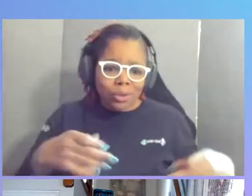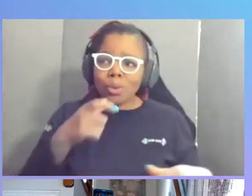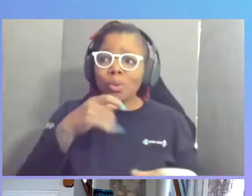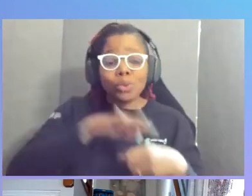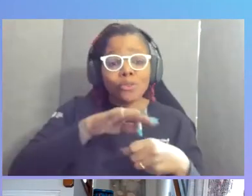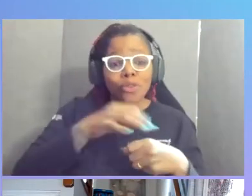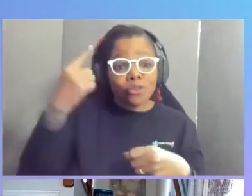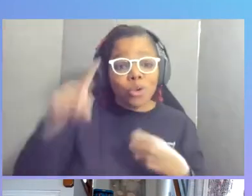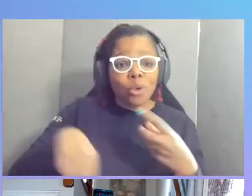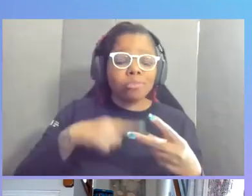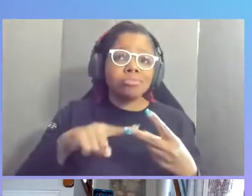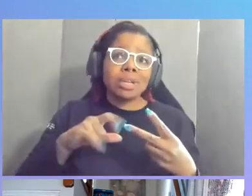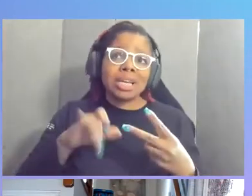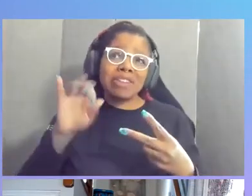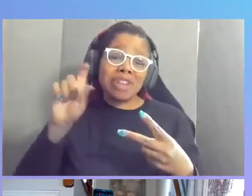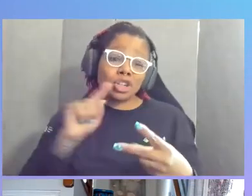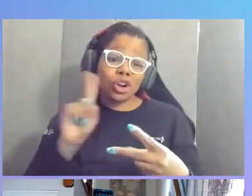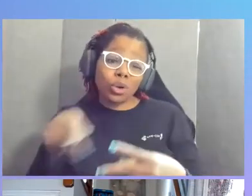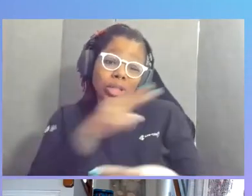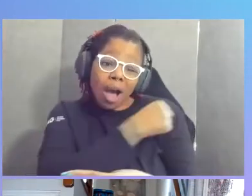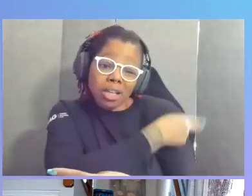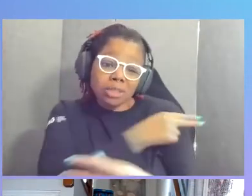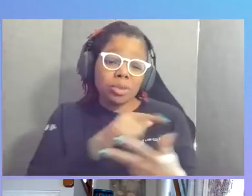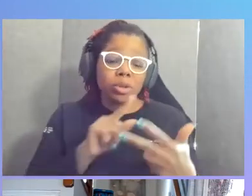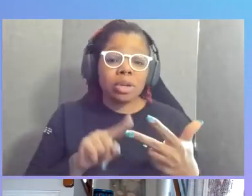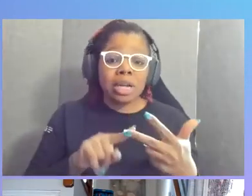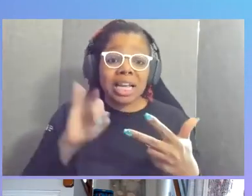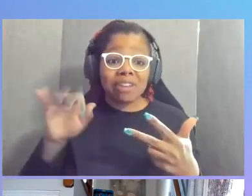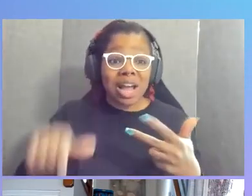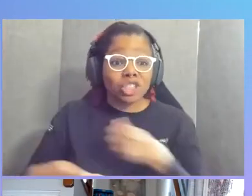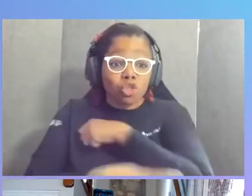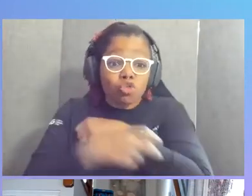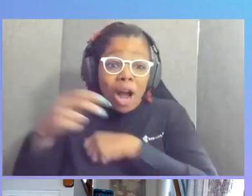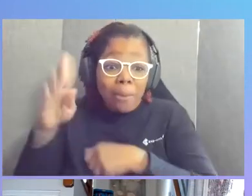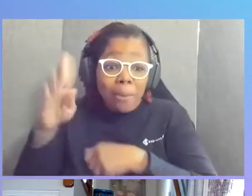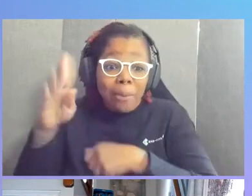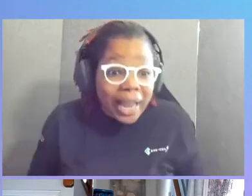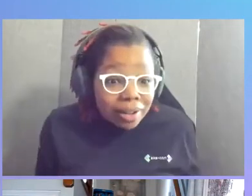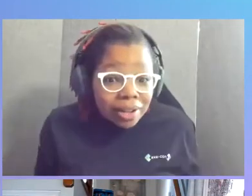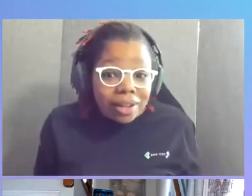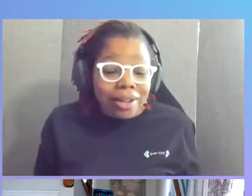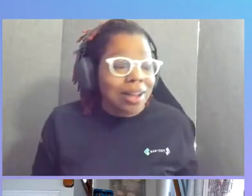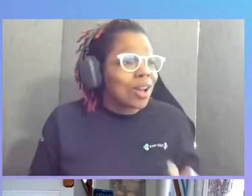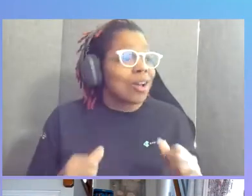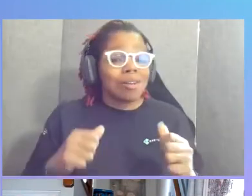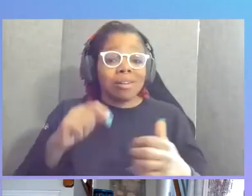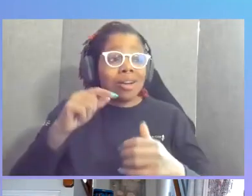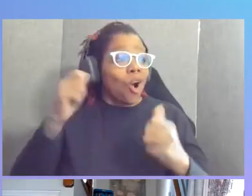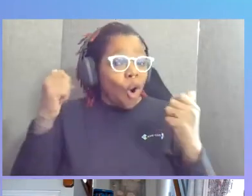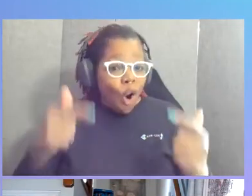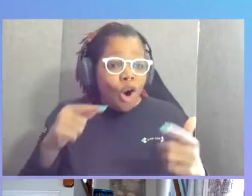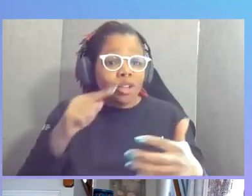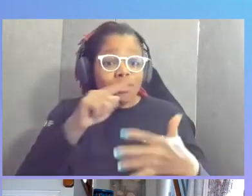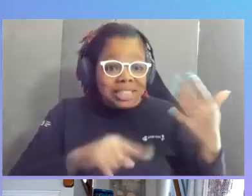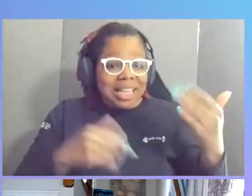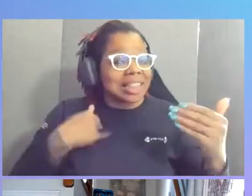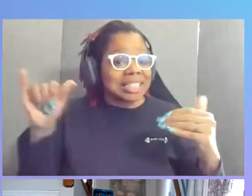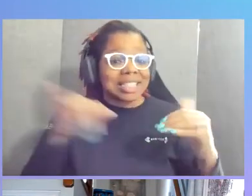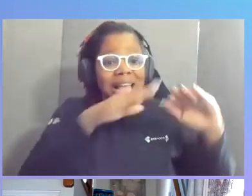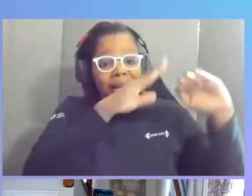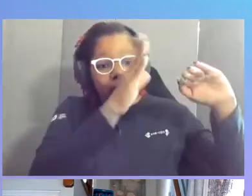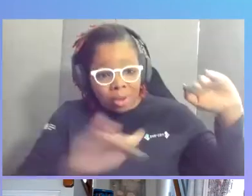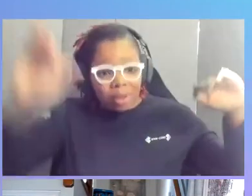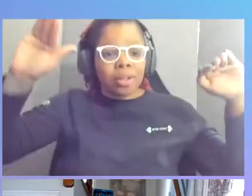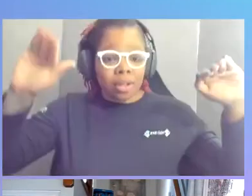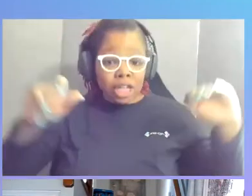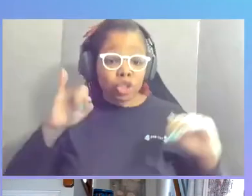vote for, whether or not to go to the hospital, whether or not to rob a bank, right? All of these showed the same curve. So if you